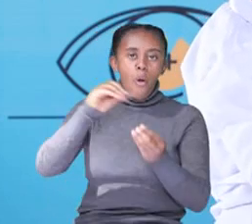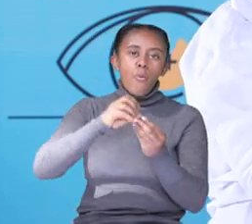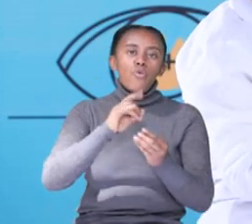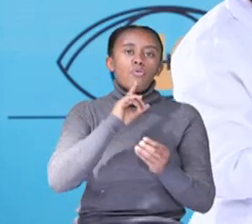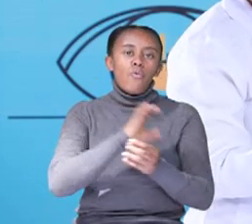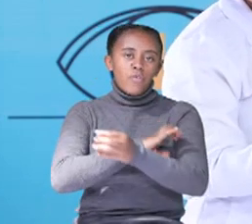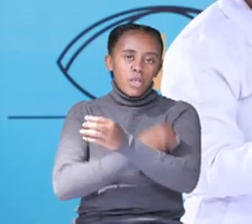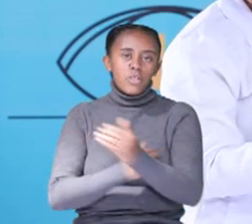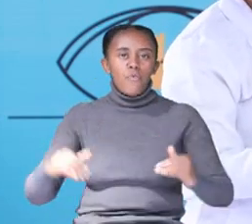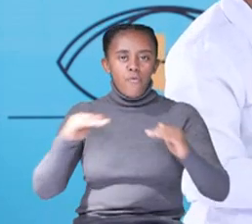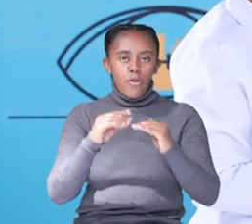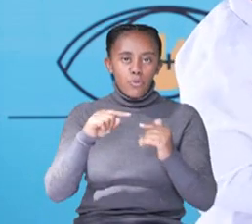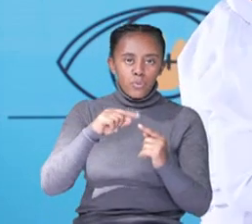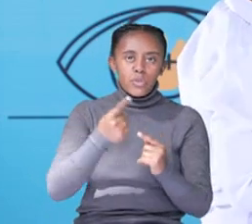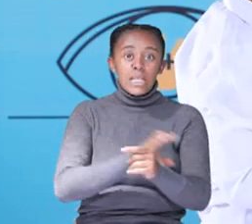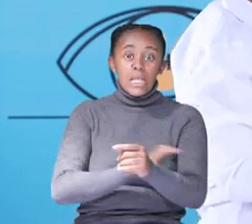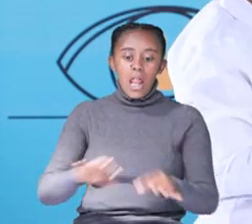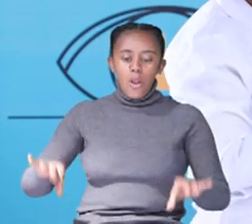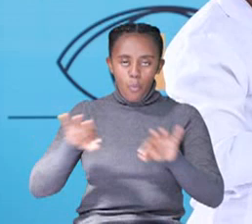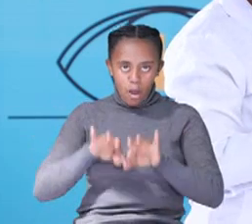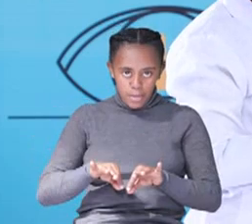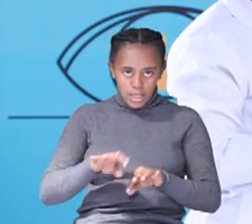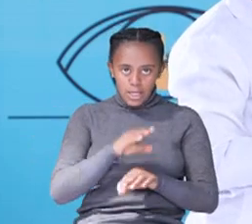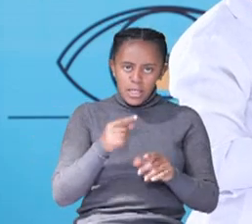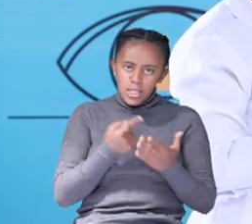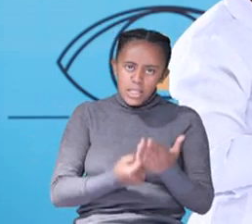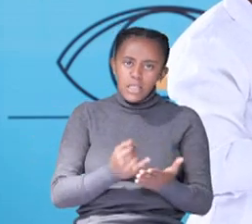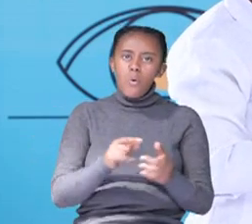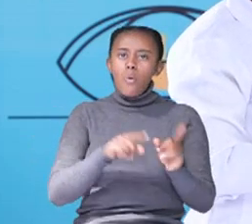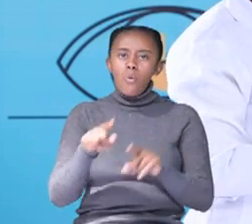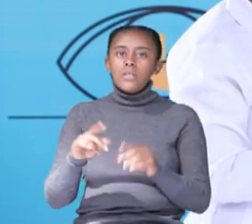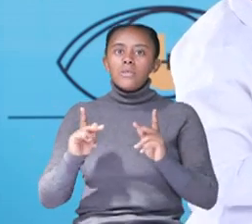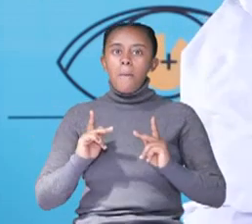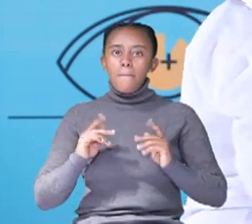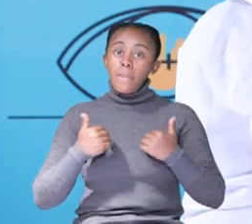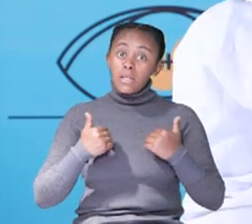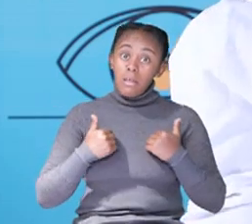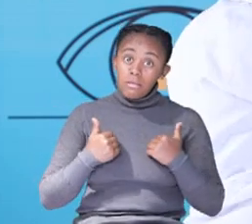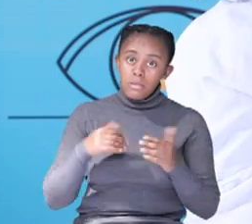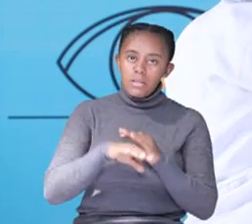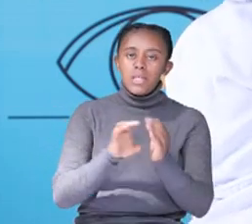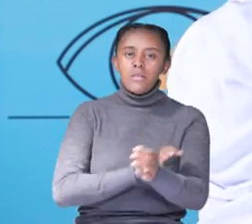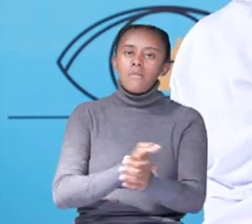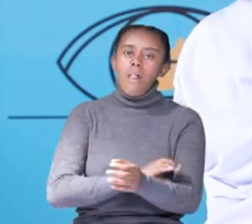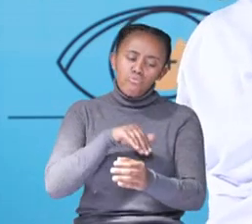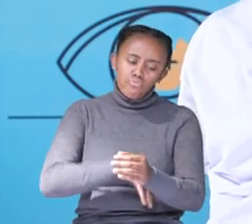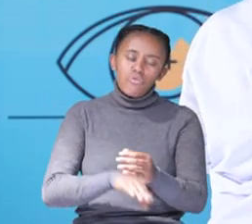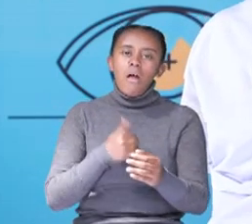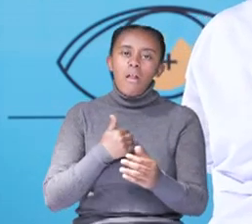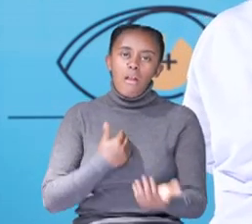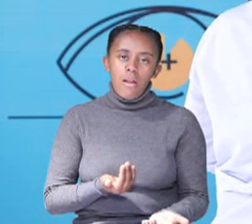energy equivalent to the cell requirement, and it is always present in cell. It is always present